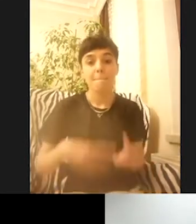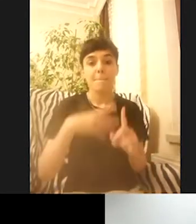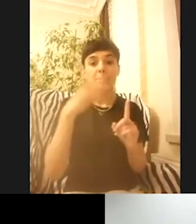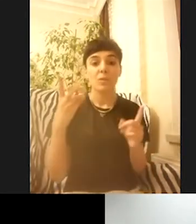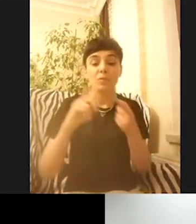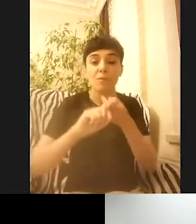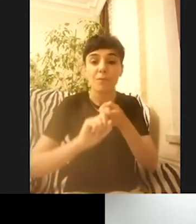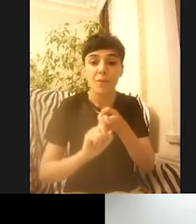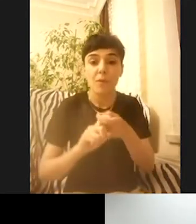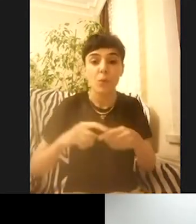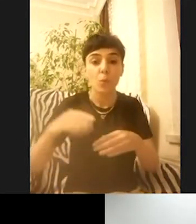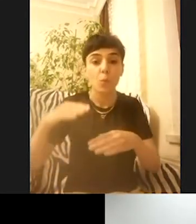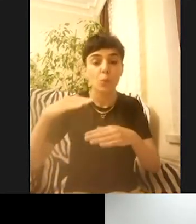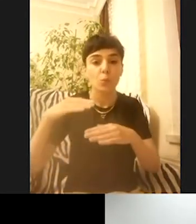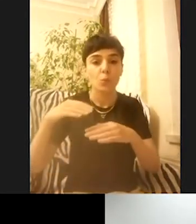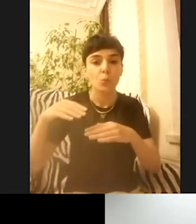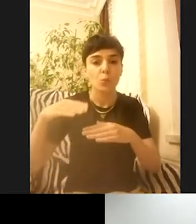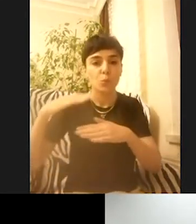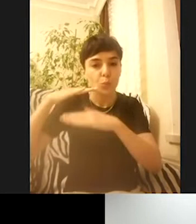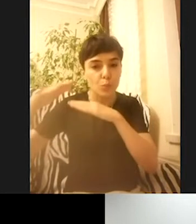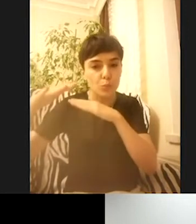nations abroad. And